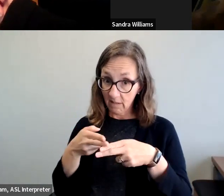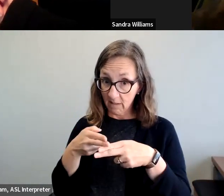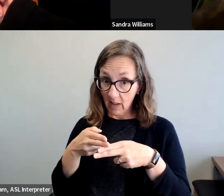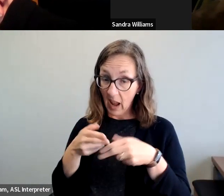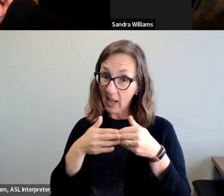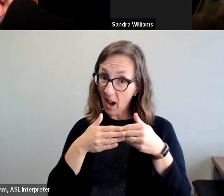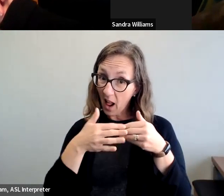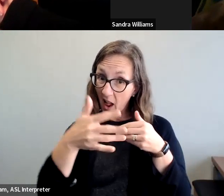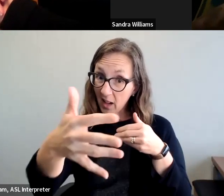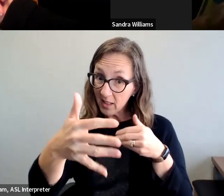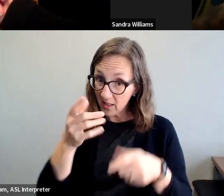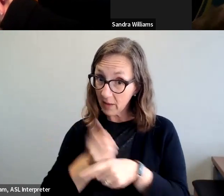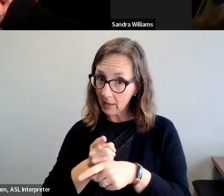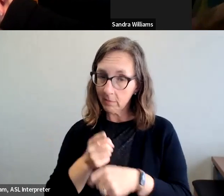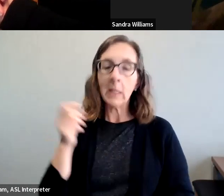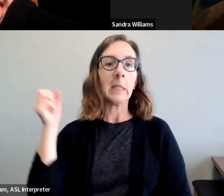Correct. Yes.